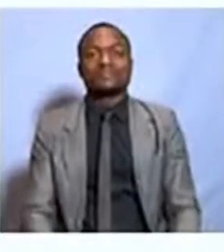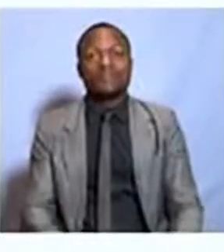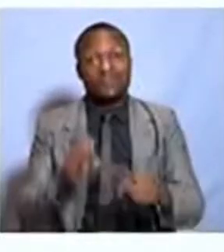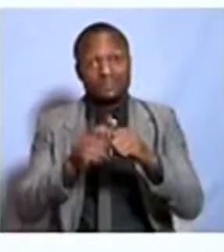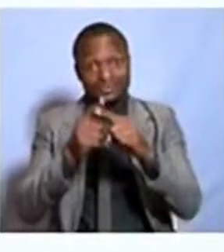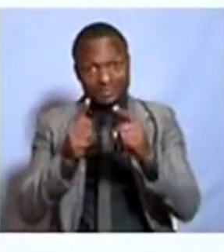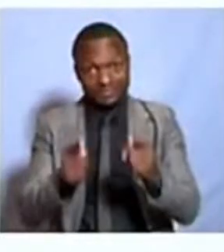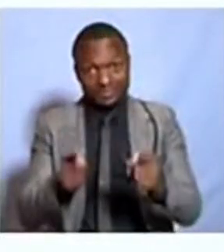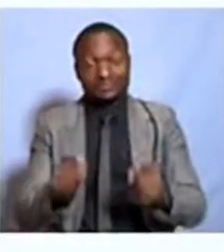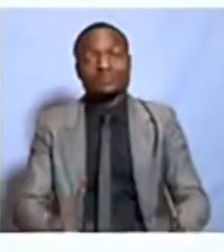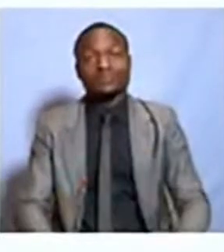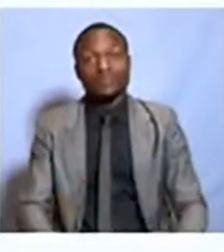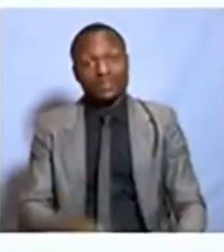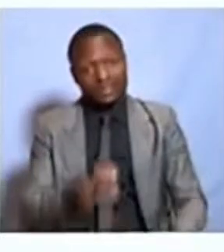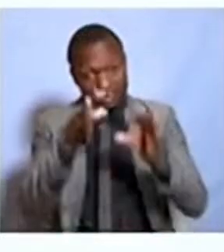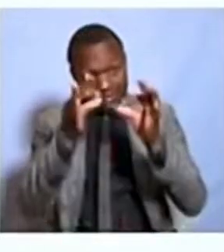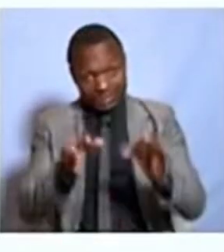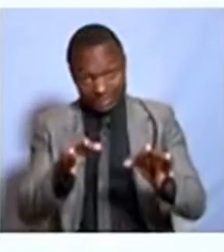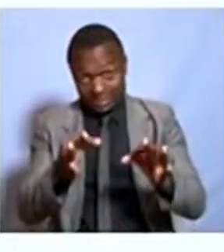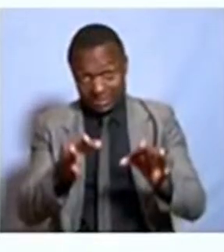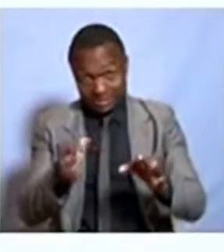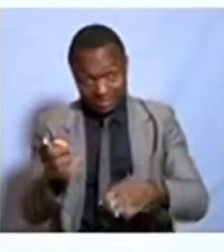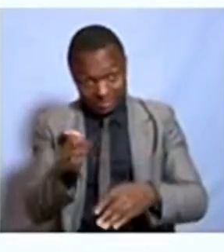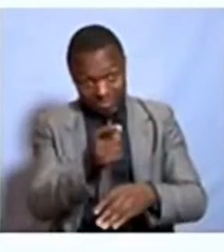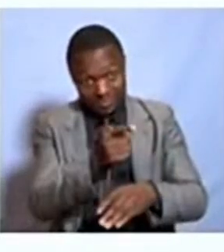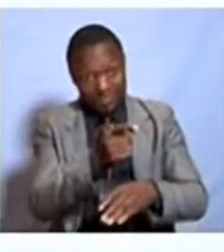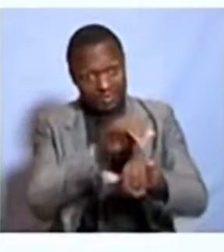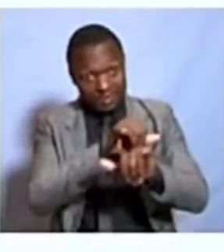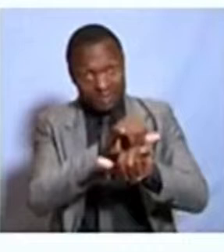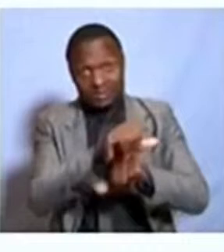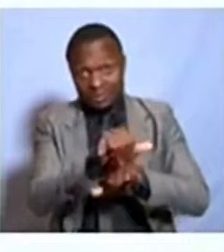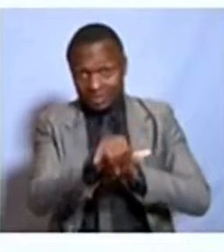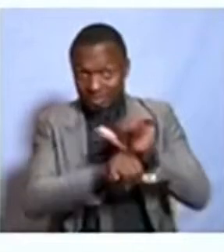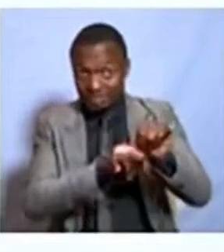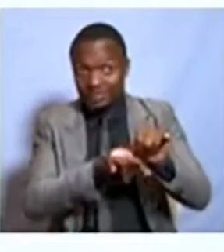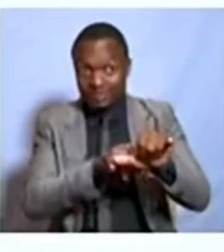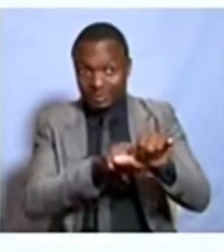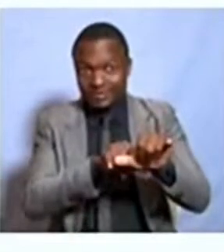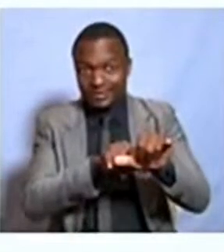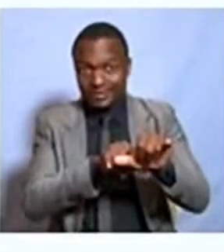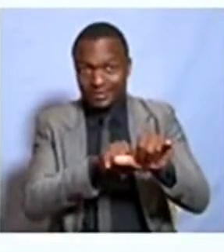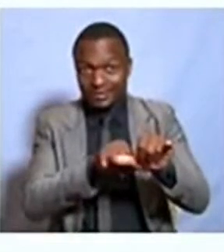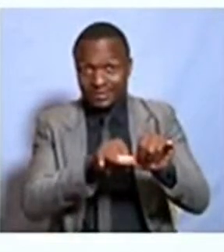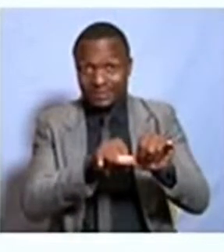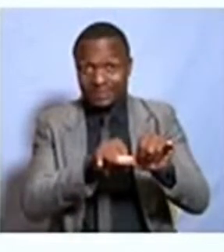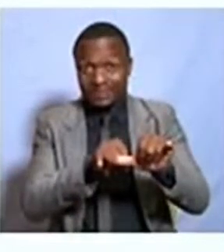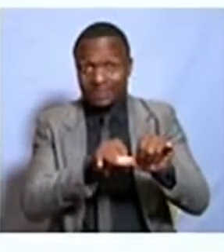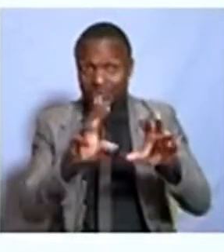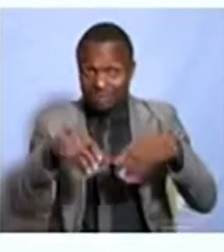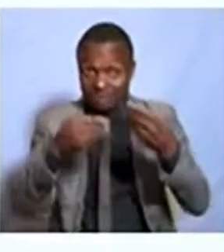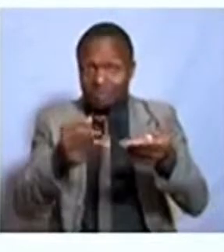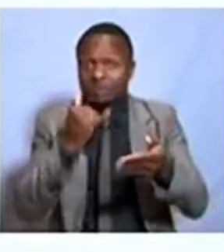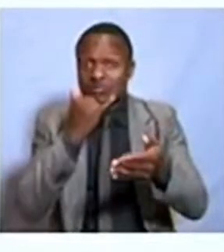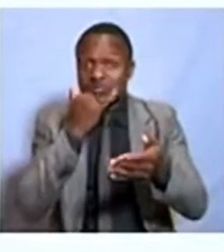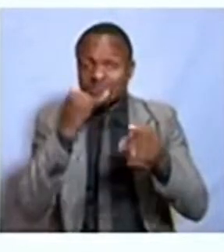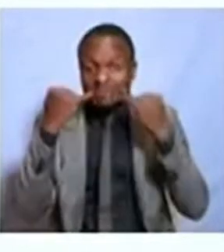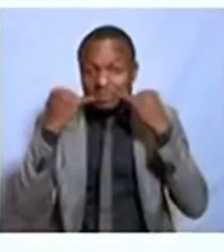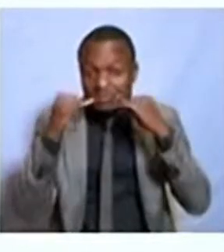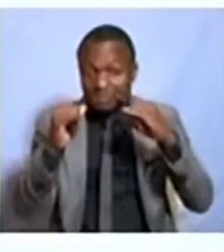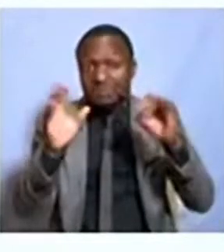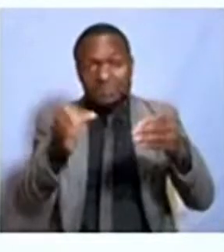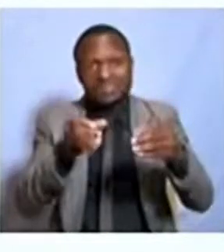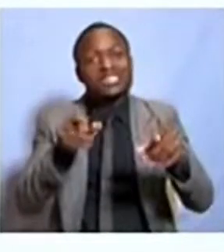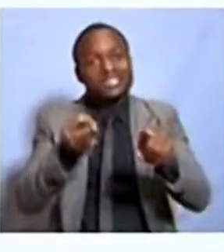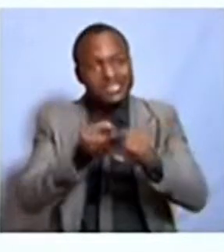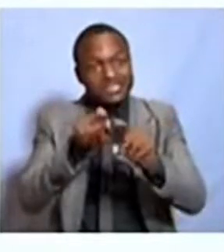However, should you deliberately or willfully mislead or misinform the committee, the same law